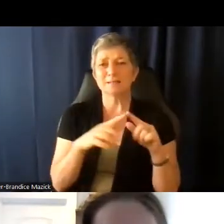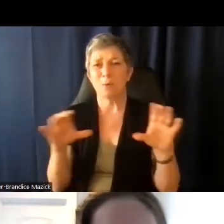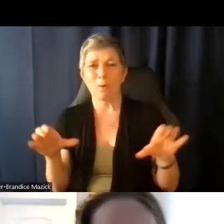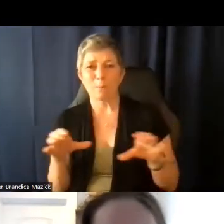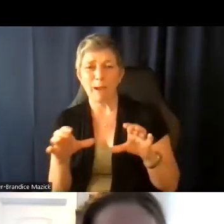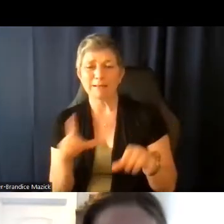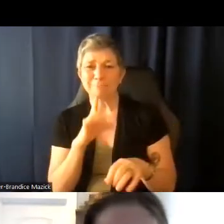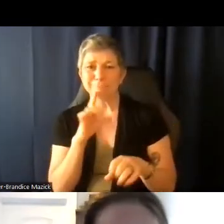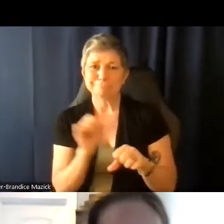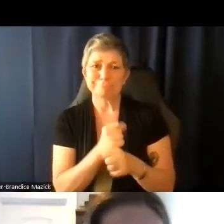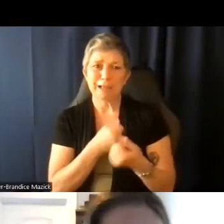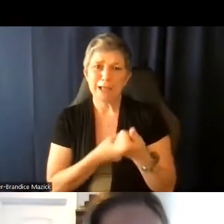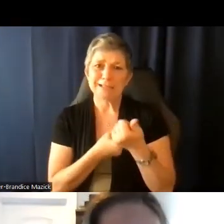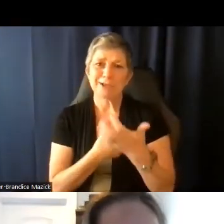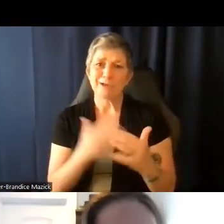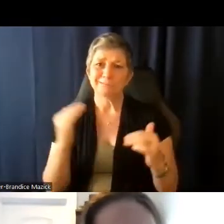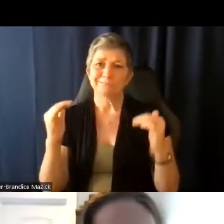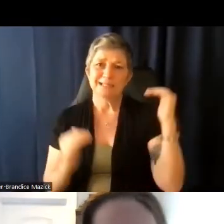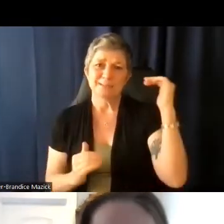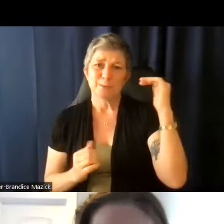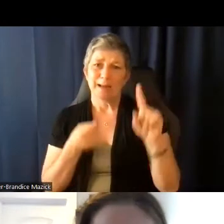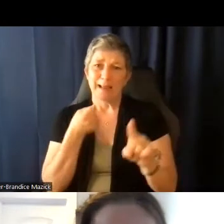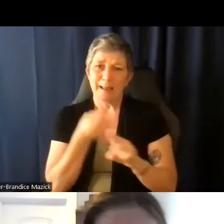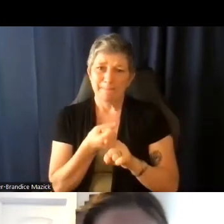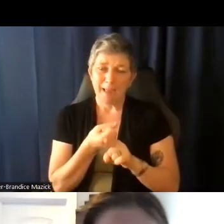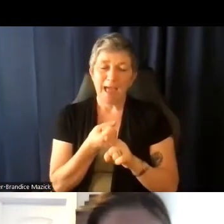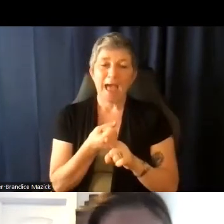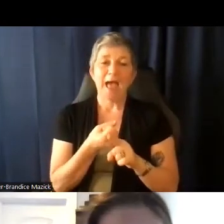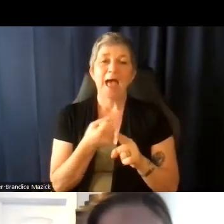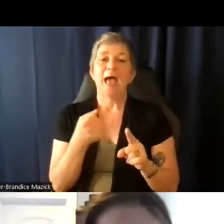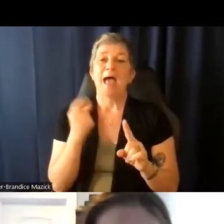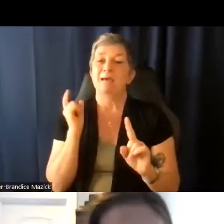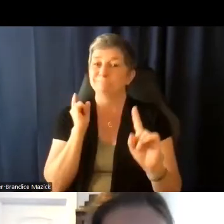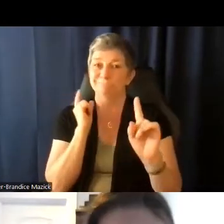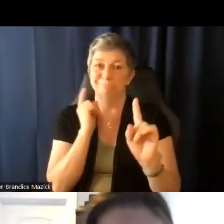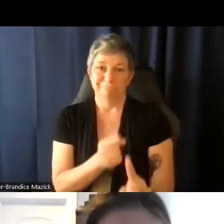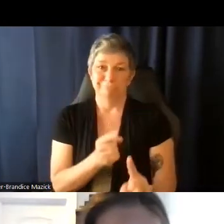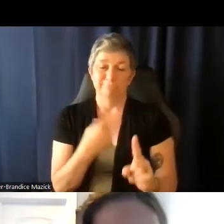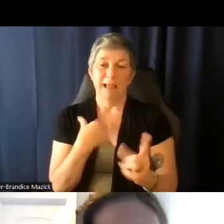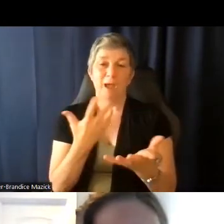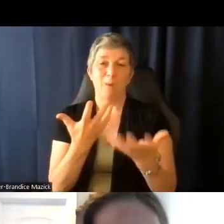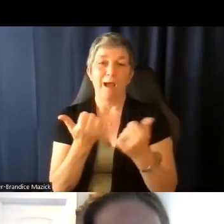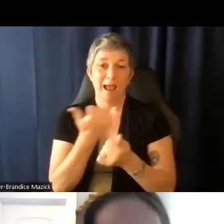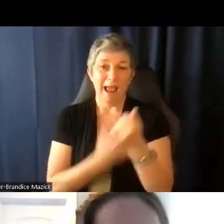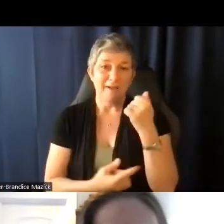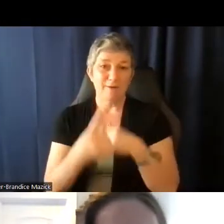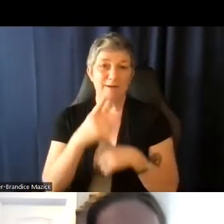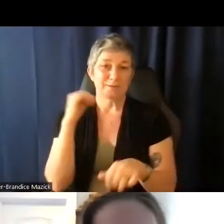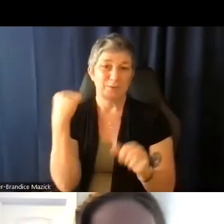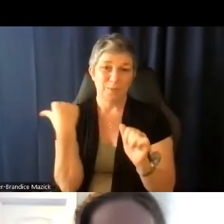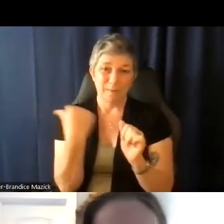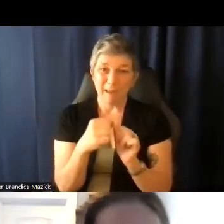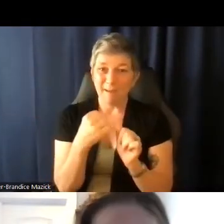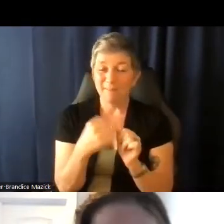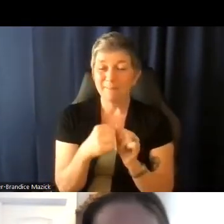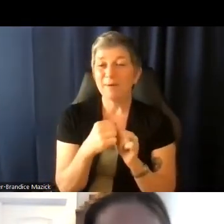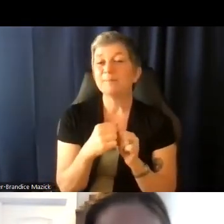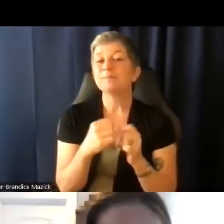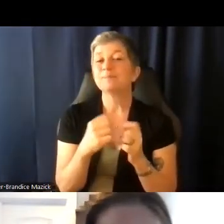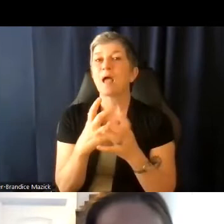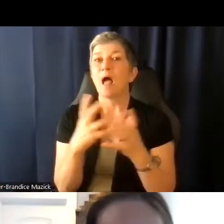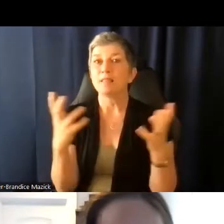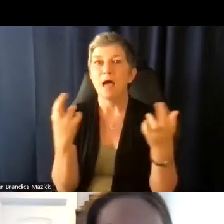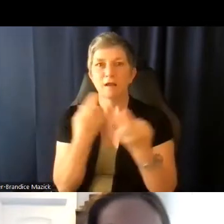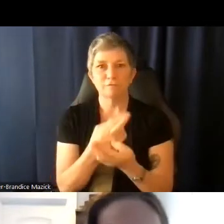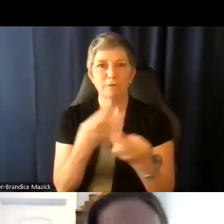is causing a disparate impact. And the overall point that I want everyone to take home from this is that while there's a lot of resources